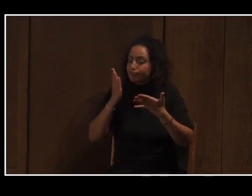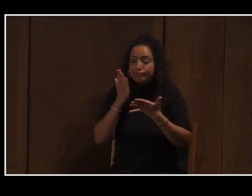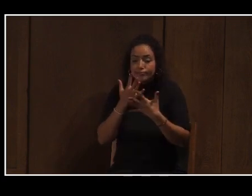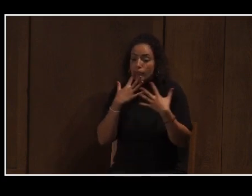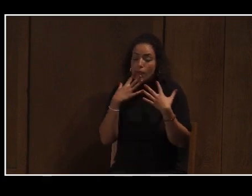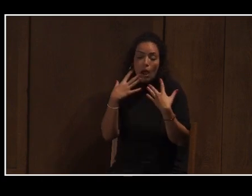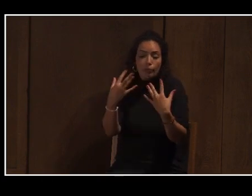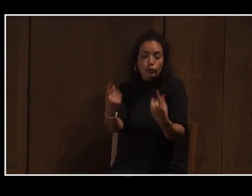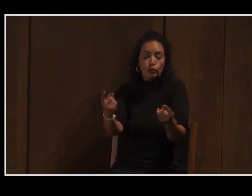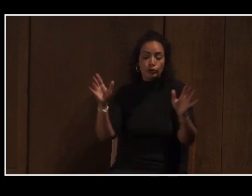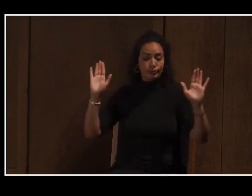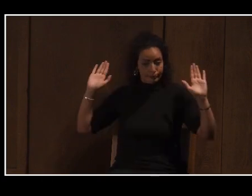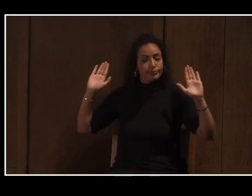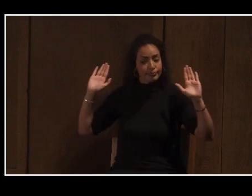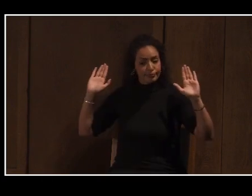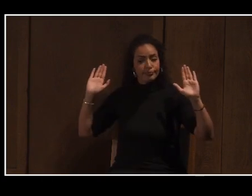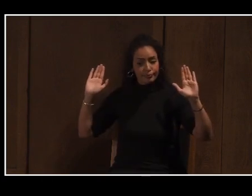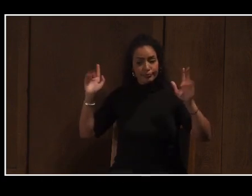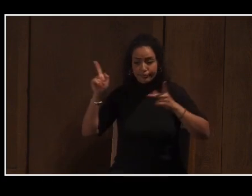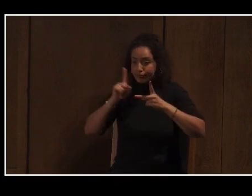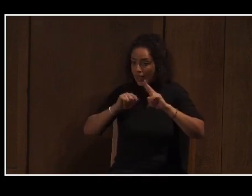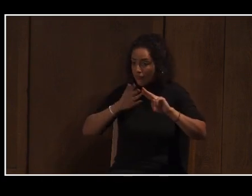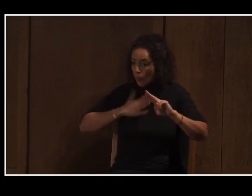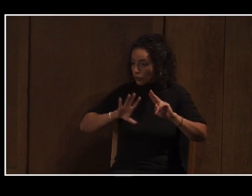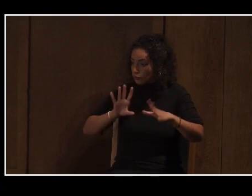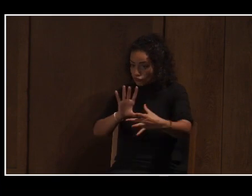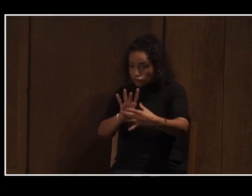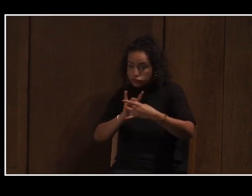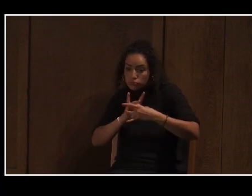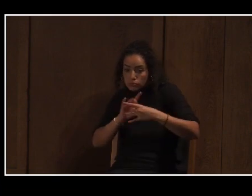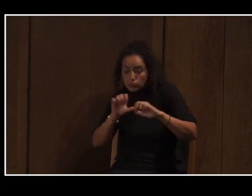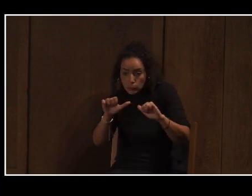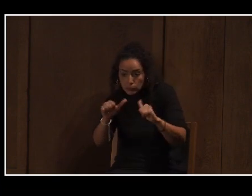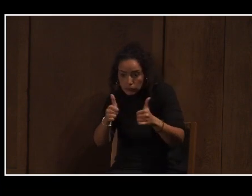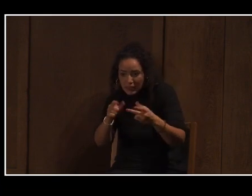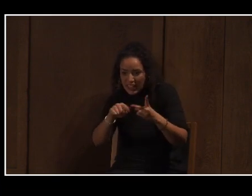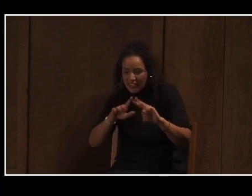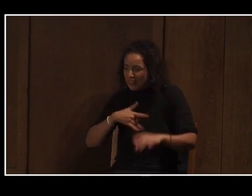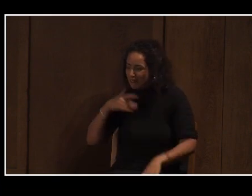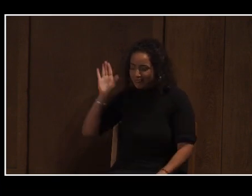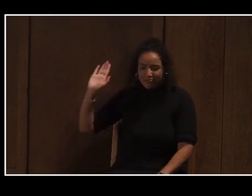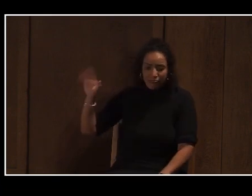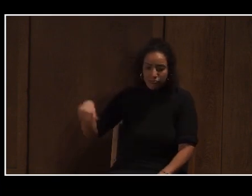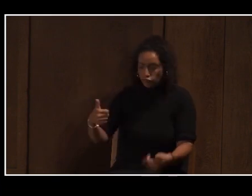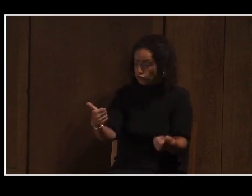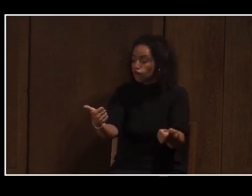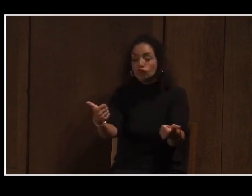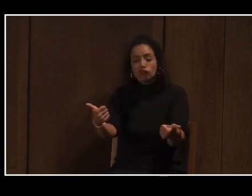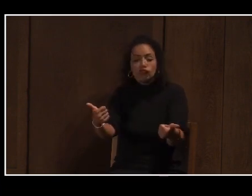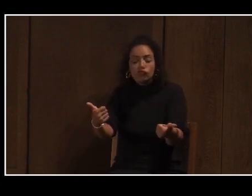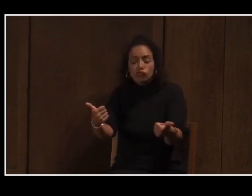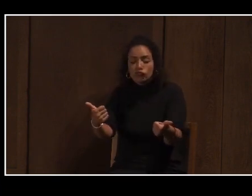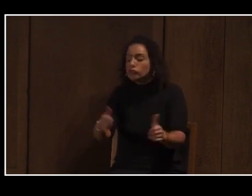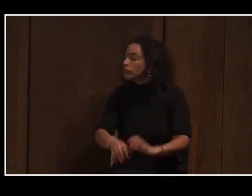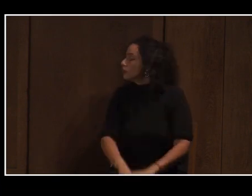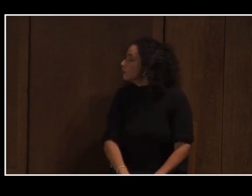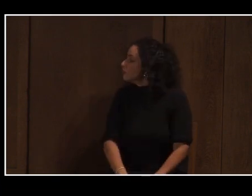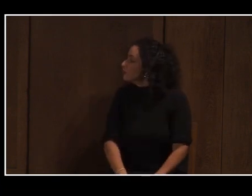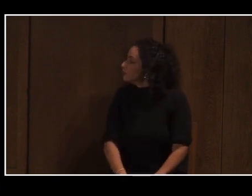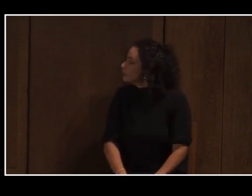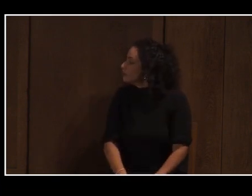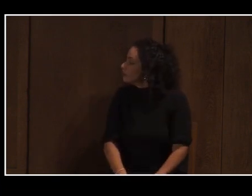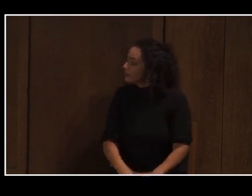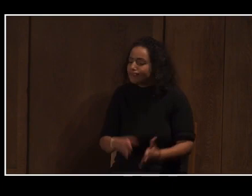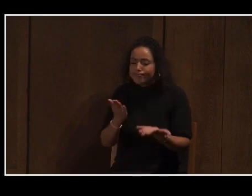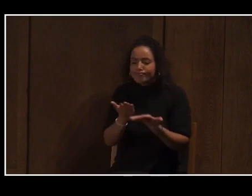invitational. If you feel like taking part, that's fine. If it's not for you, that's also totally fine. This is a